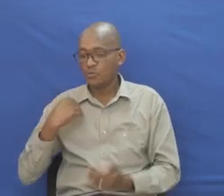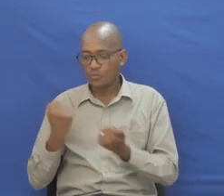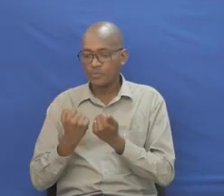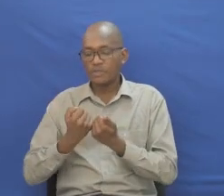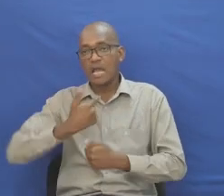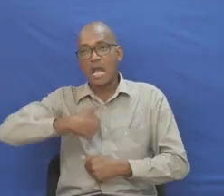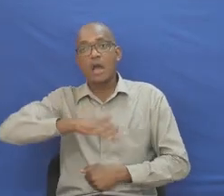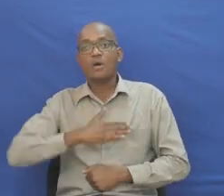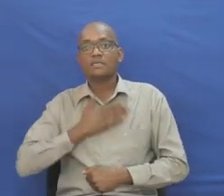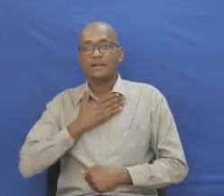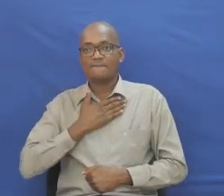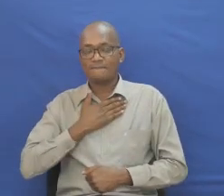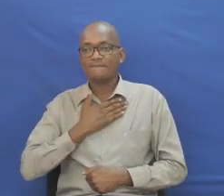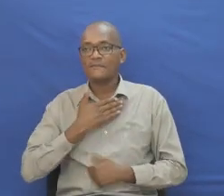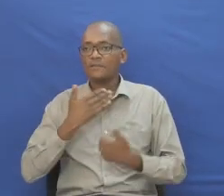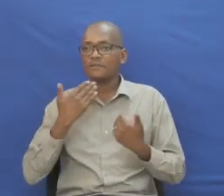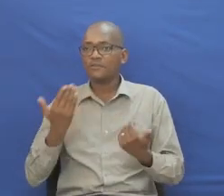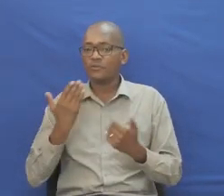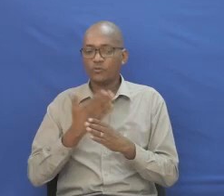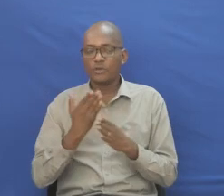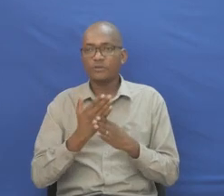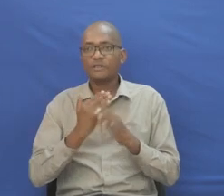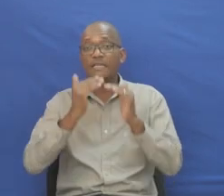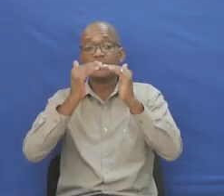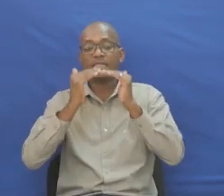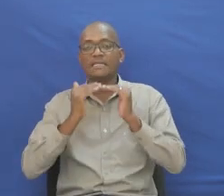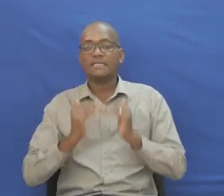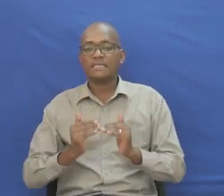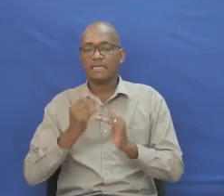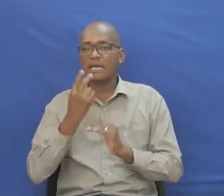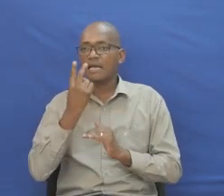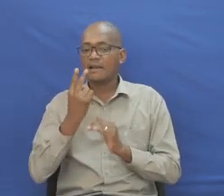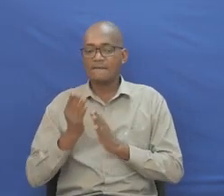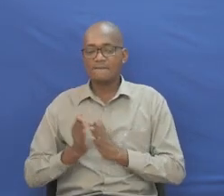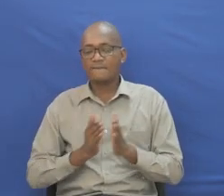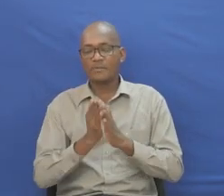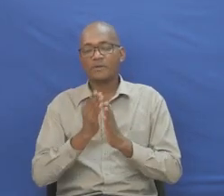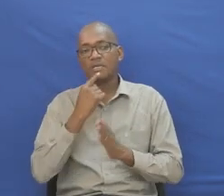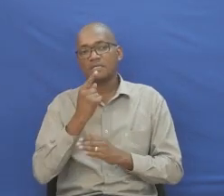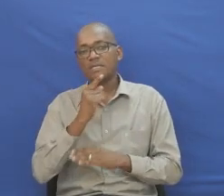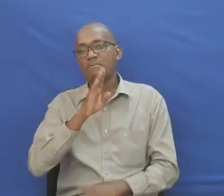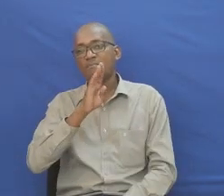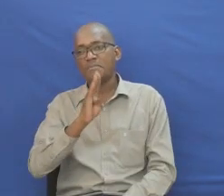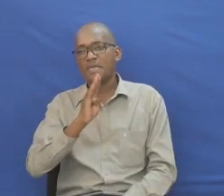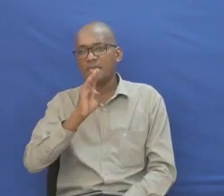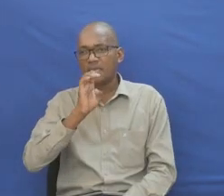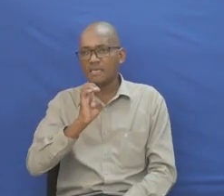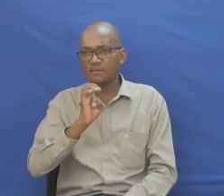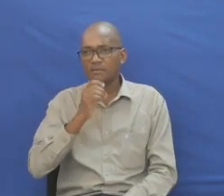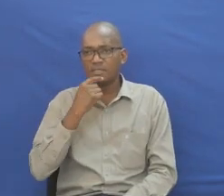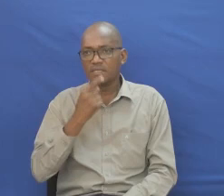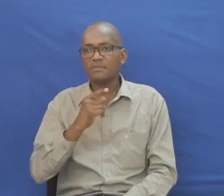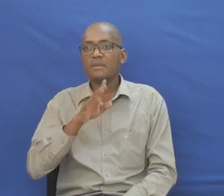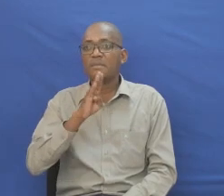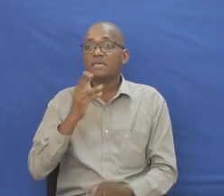eliminate it. How do we eliminate? We are using the second formula, which says BE is the same way as to say BC multiplied by